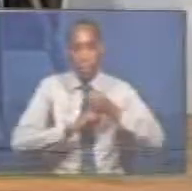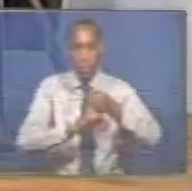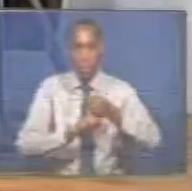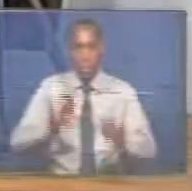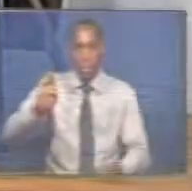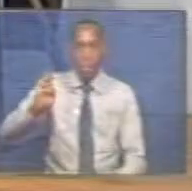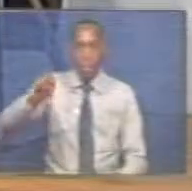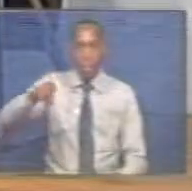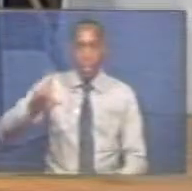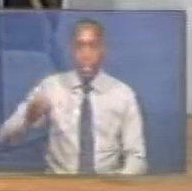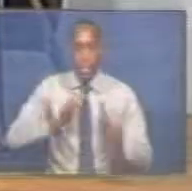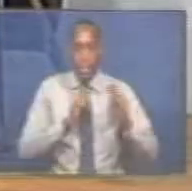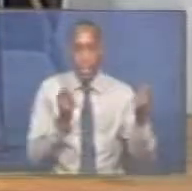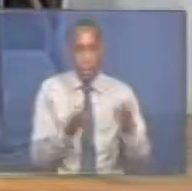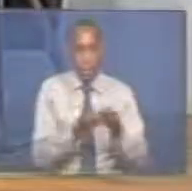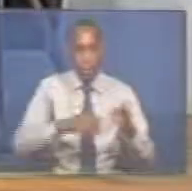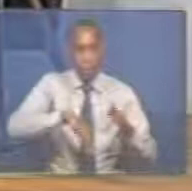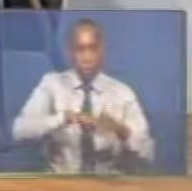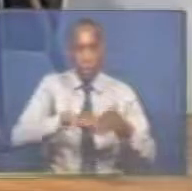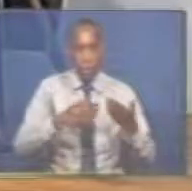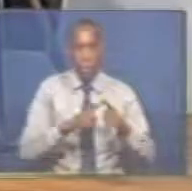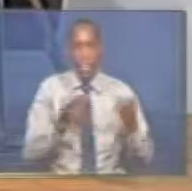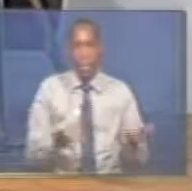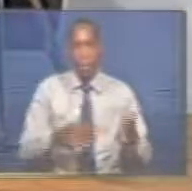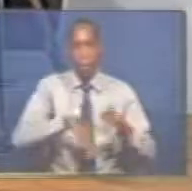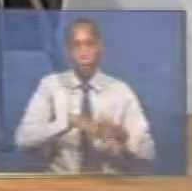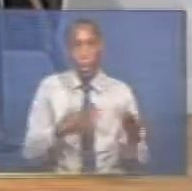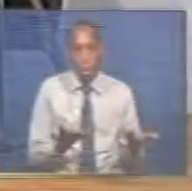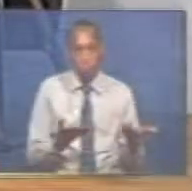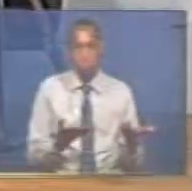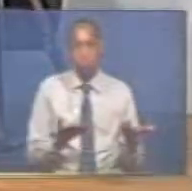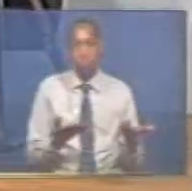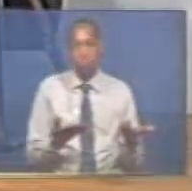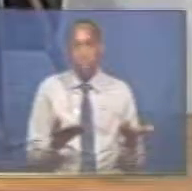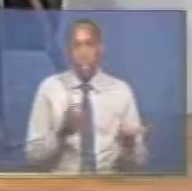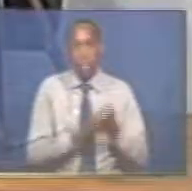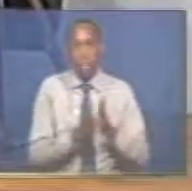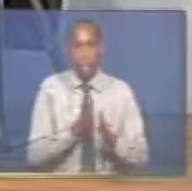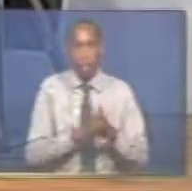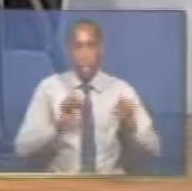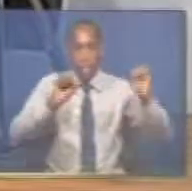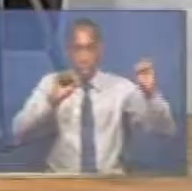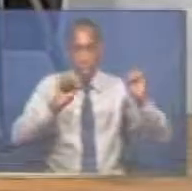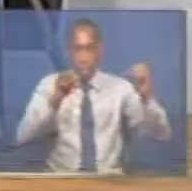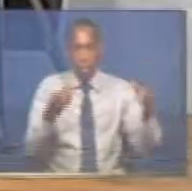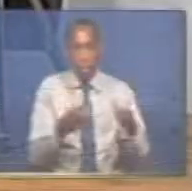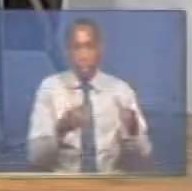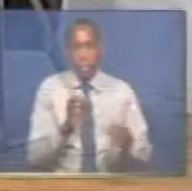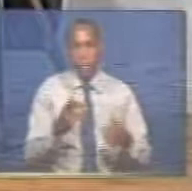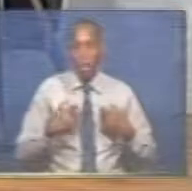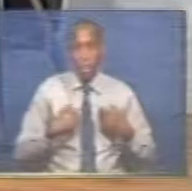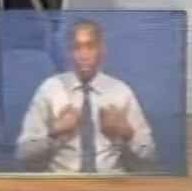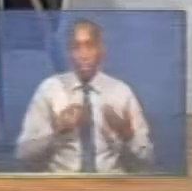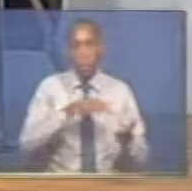EPL club? Well, our football back here is, you know, we have no, the fan bases are just, let's say, terrible. We only have